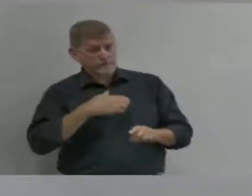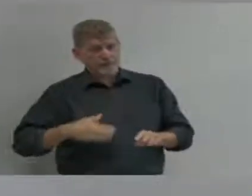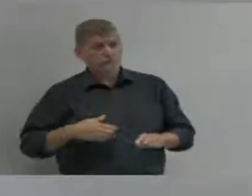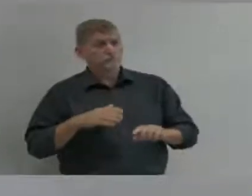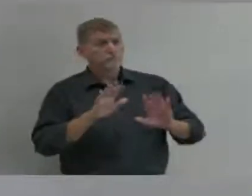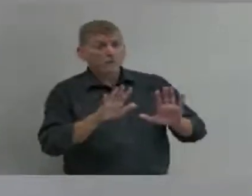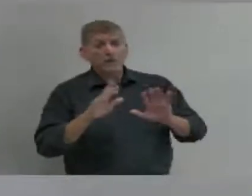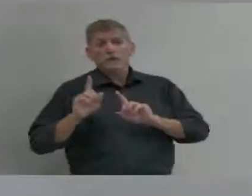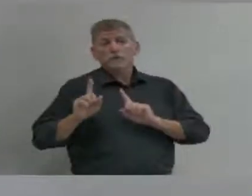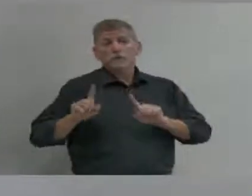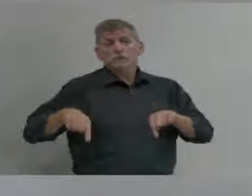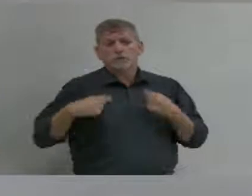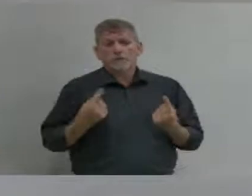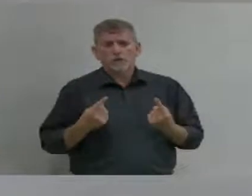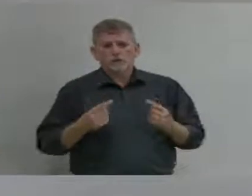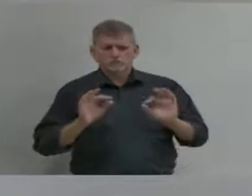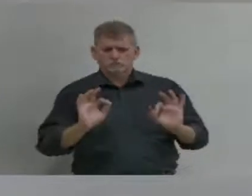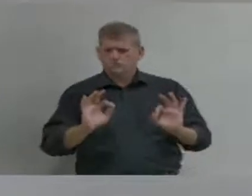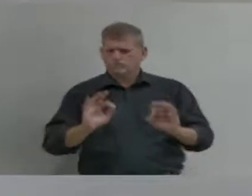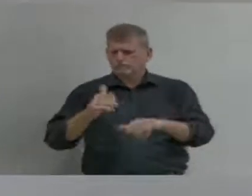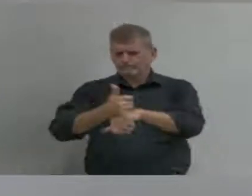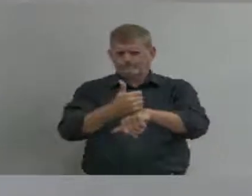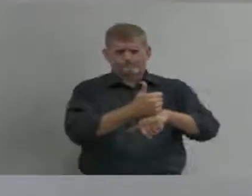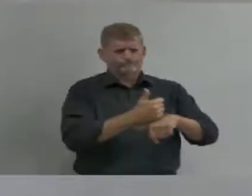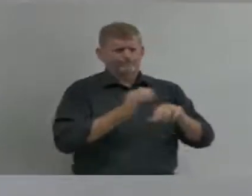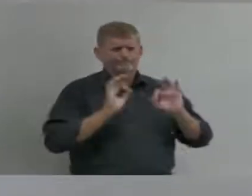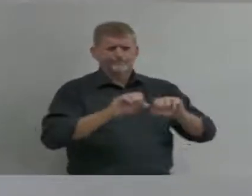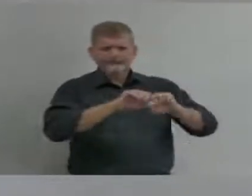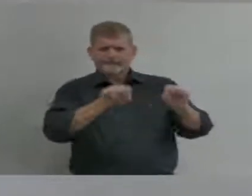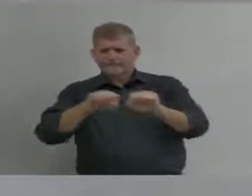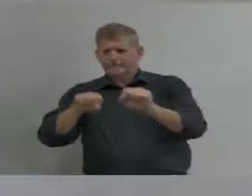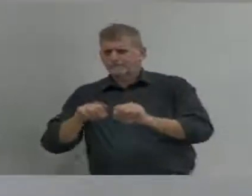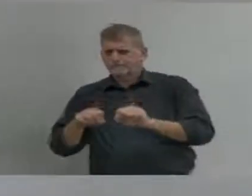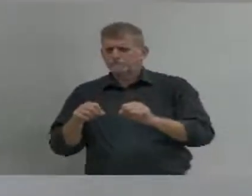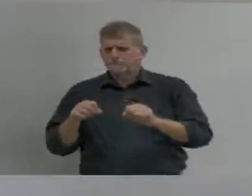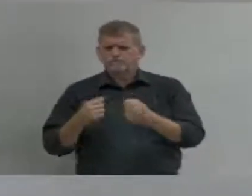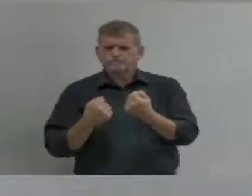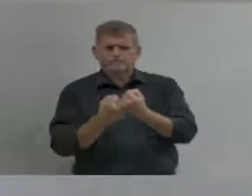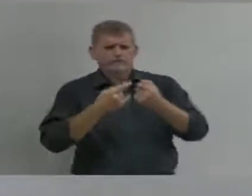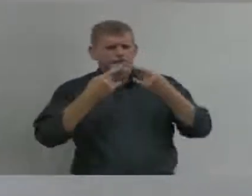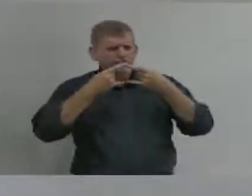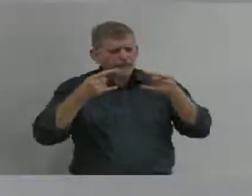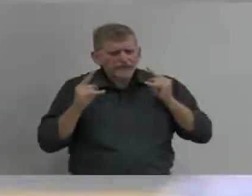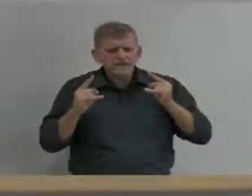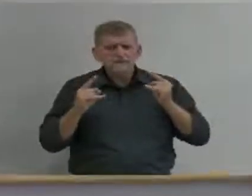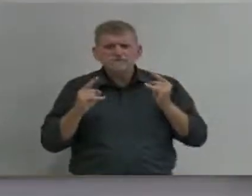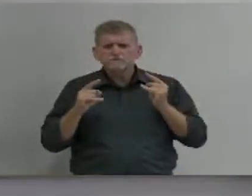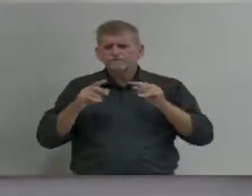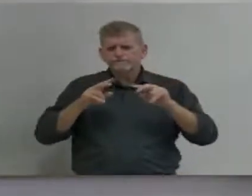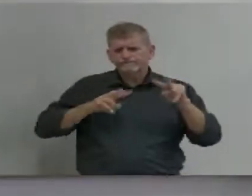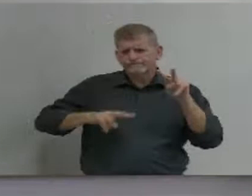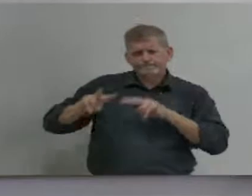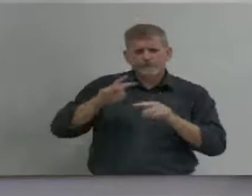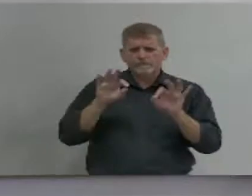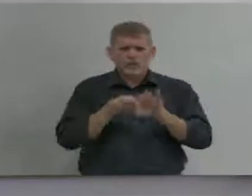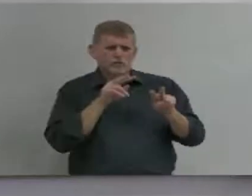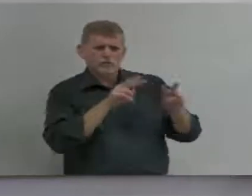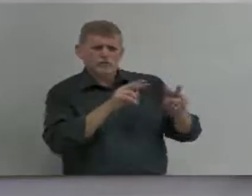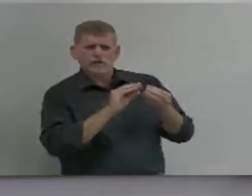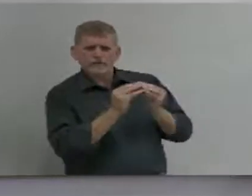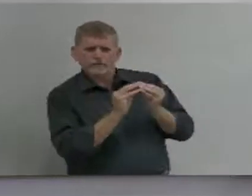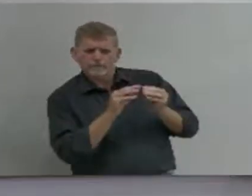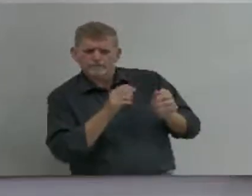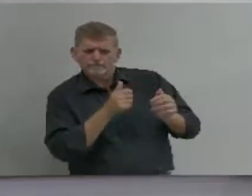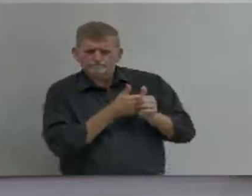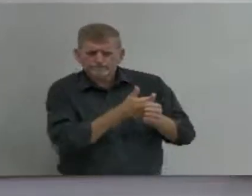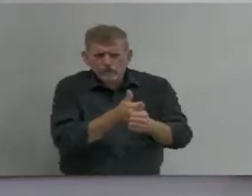system of support for the mask mandate in conjunction with the other simple compliance methods, which is social distancing as well as